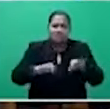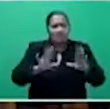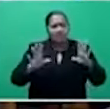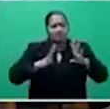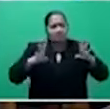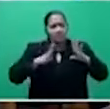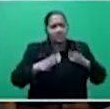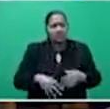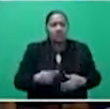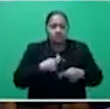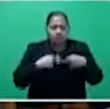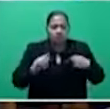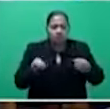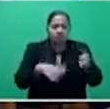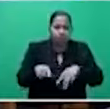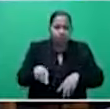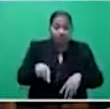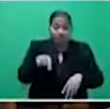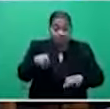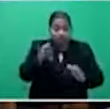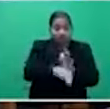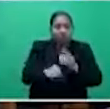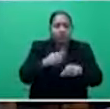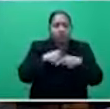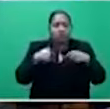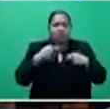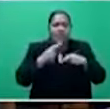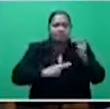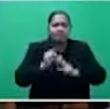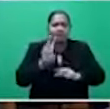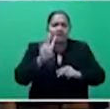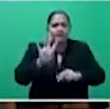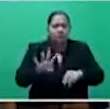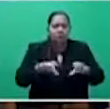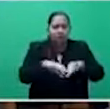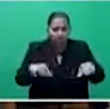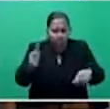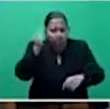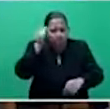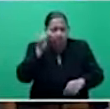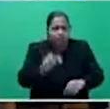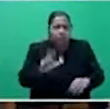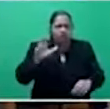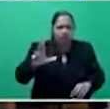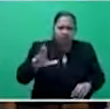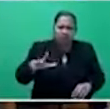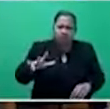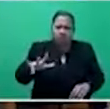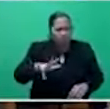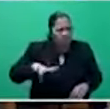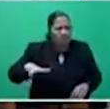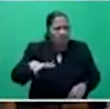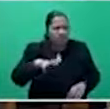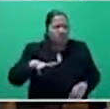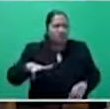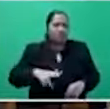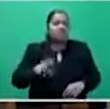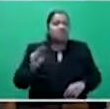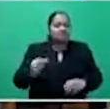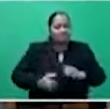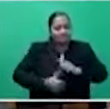In that cost, we've also built in for cottage, because we know Lau and various other places, Lomaiviti, they need